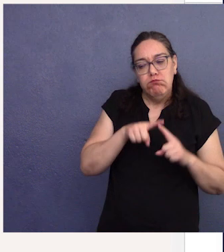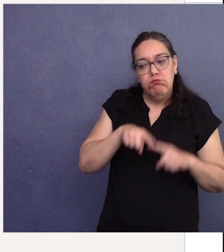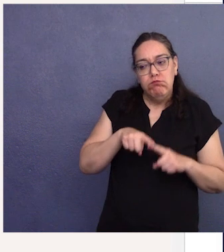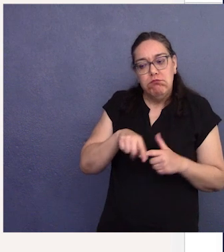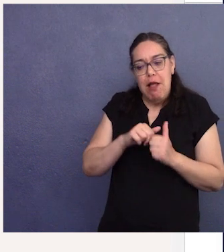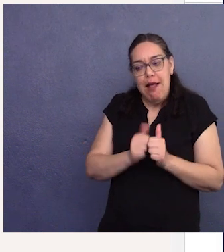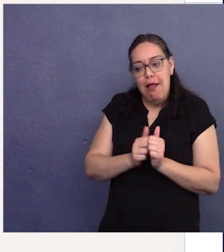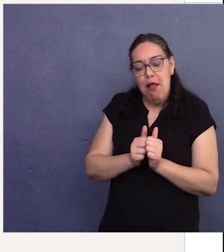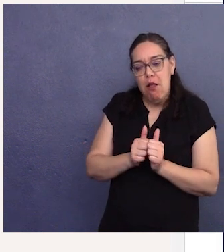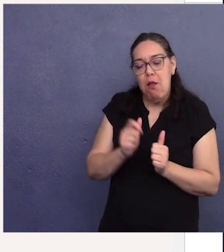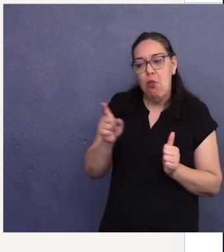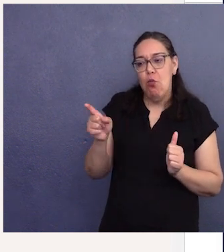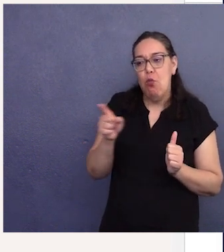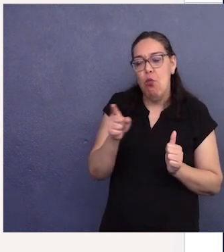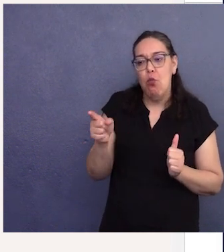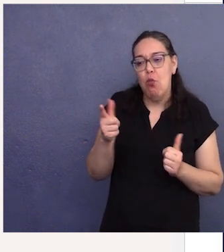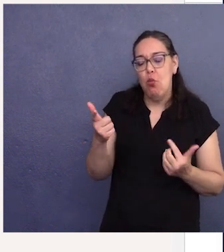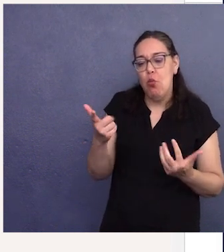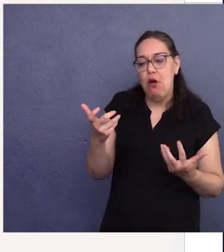how you want to